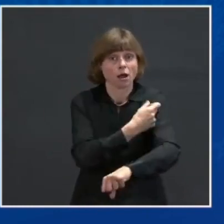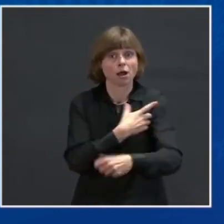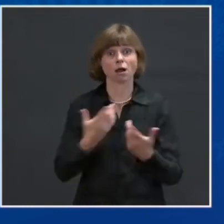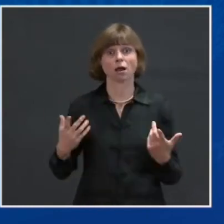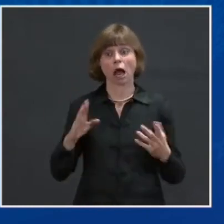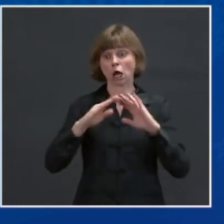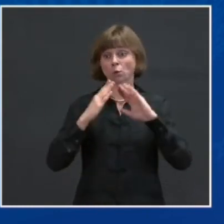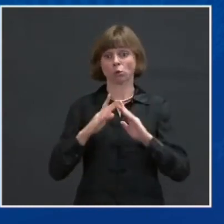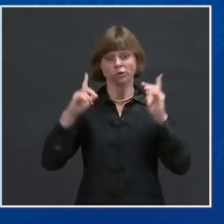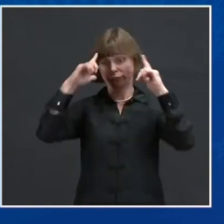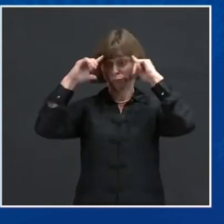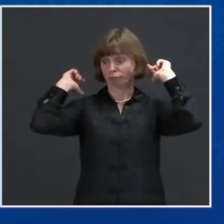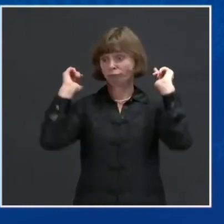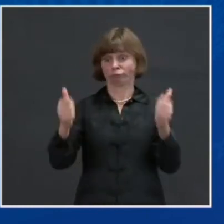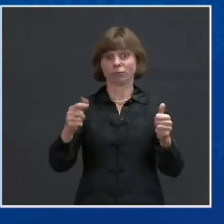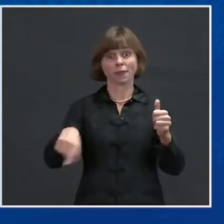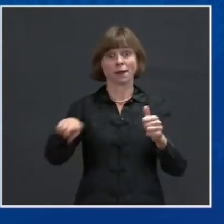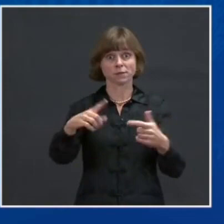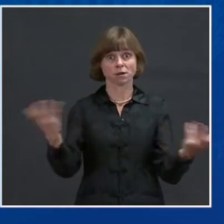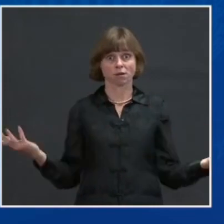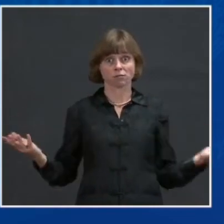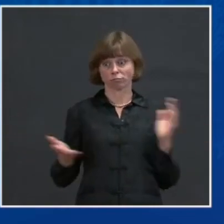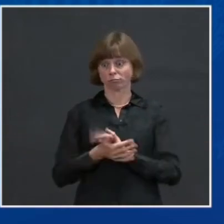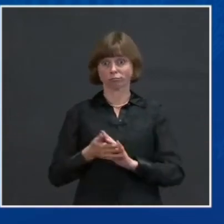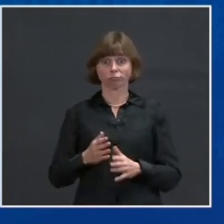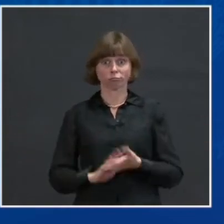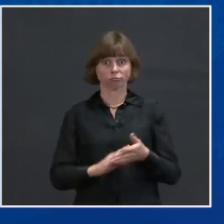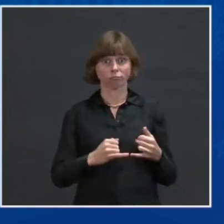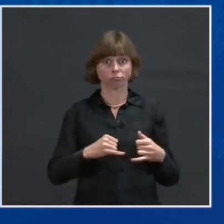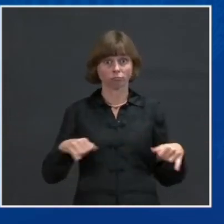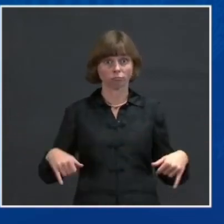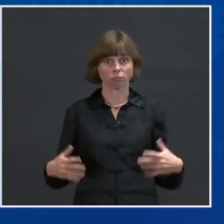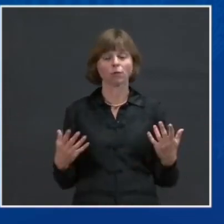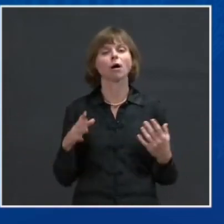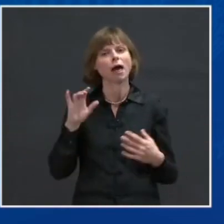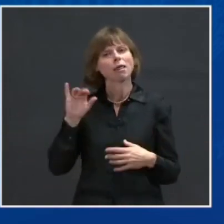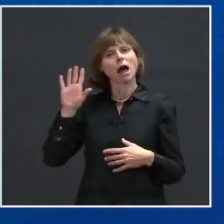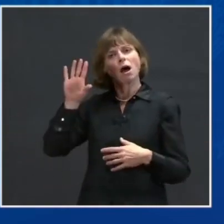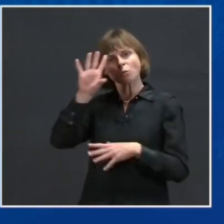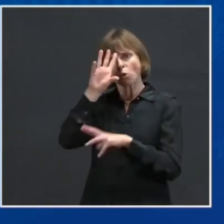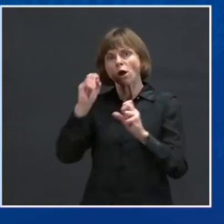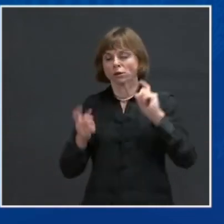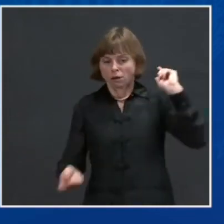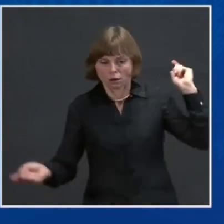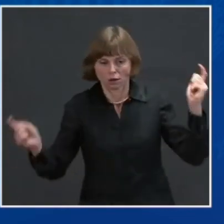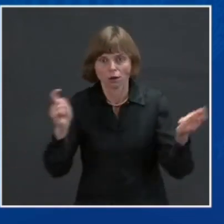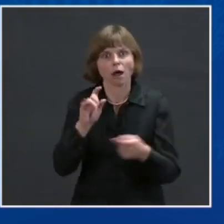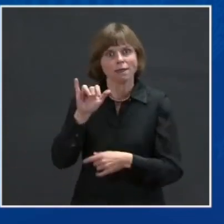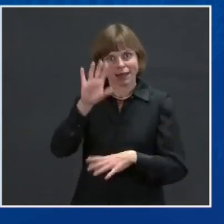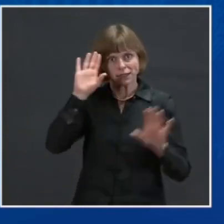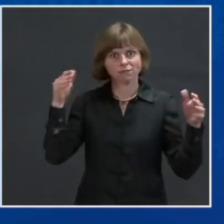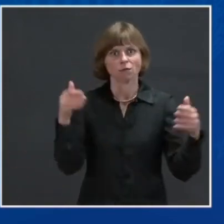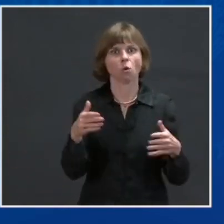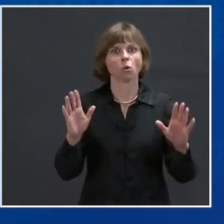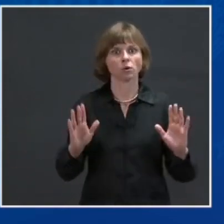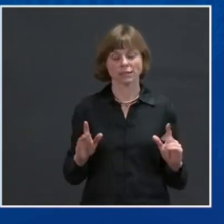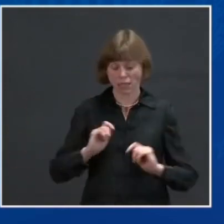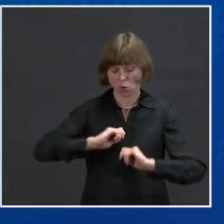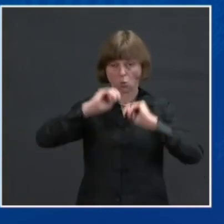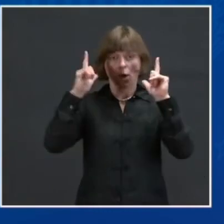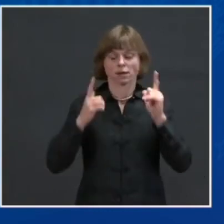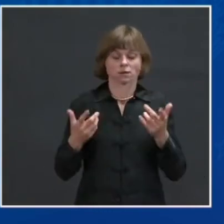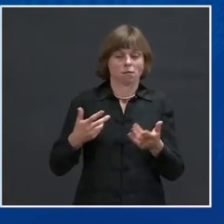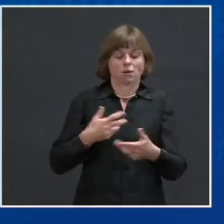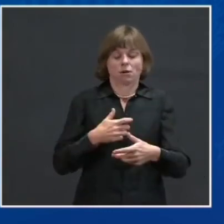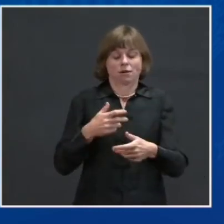that's what he's been focused on and working on. But certainly, if he were standing here, he would say that's why it's the issue he wakes up every morning and is focused